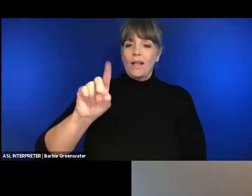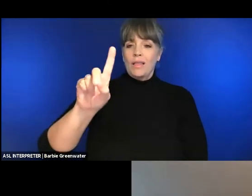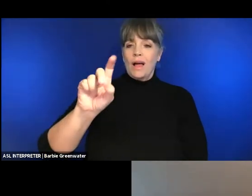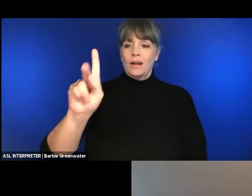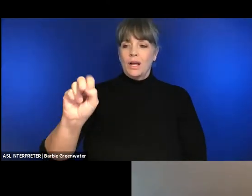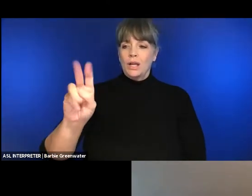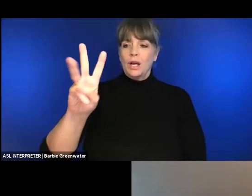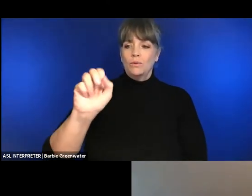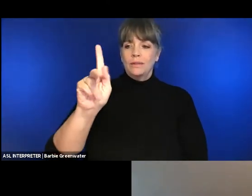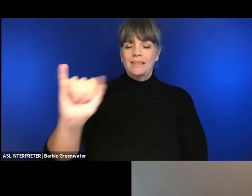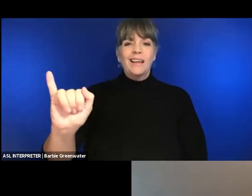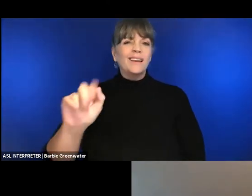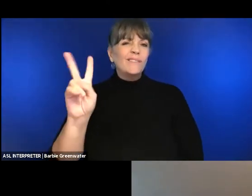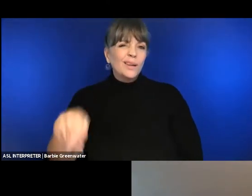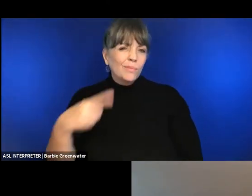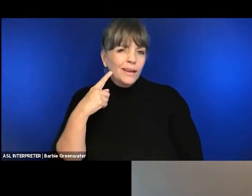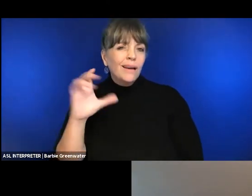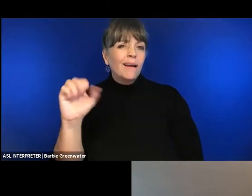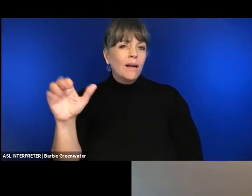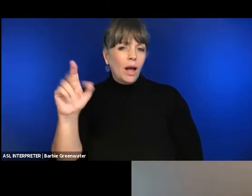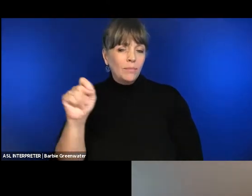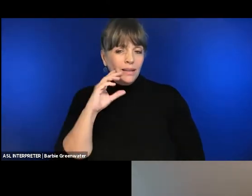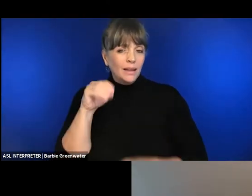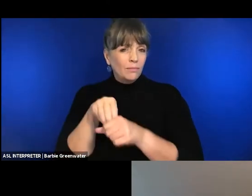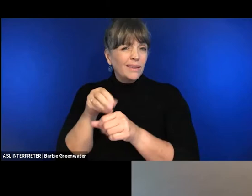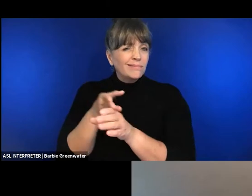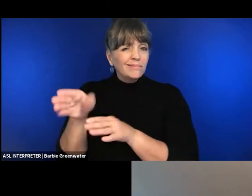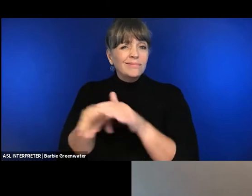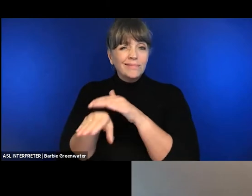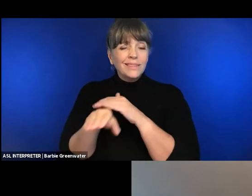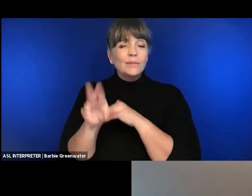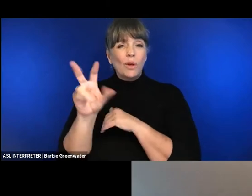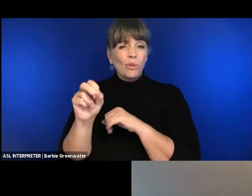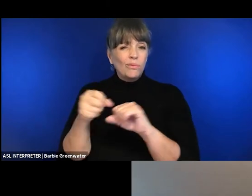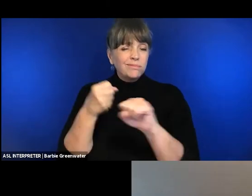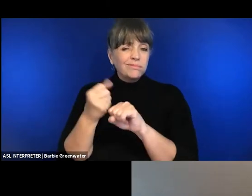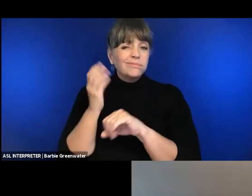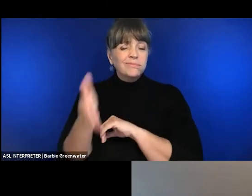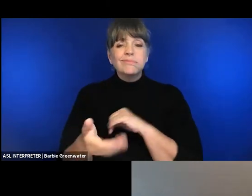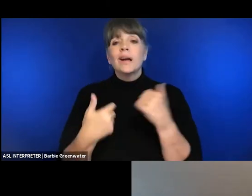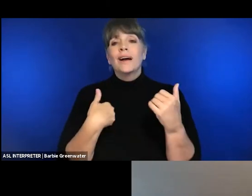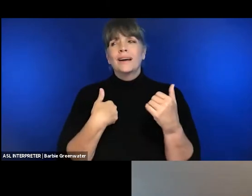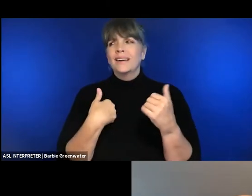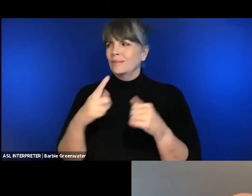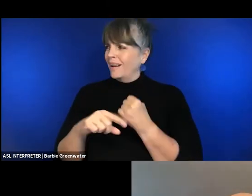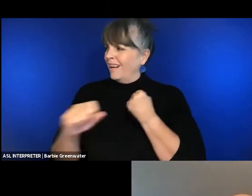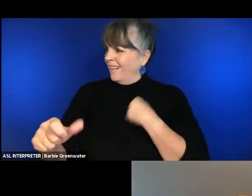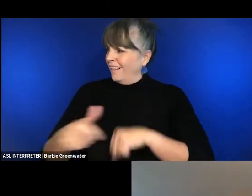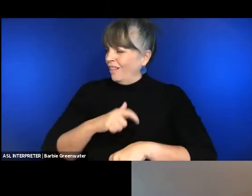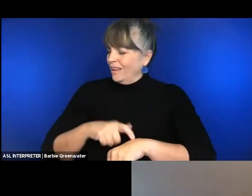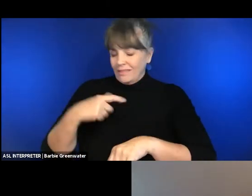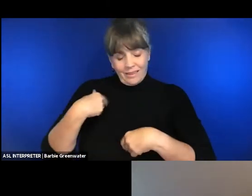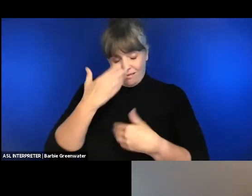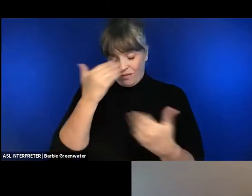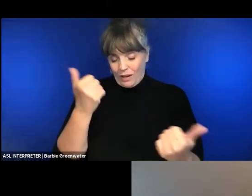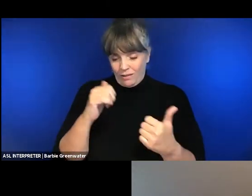accessibility field for more than 30 years now, or just going on 30 years. It's been so long, I forget.